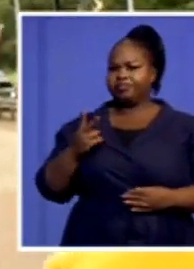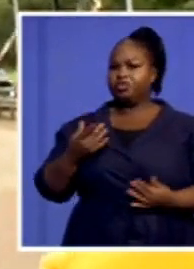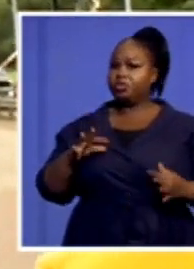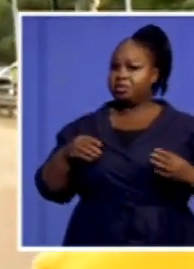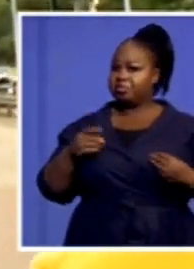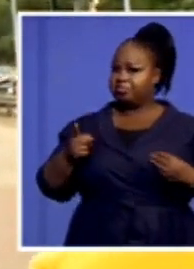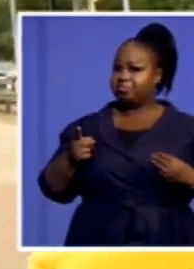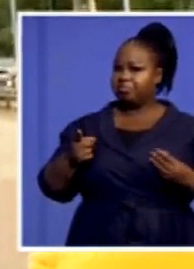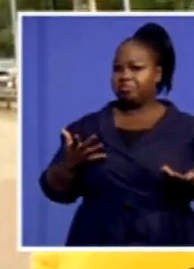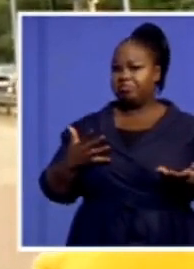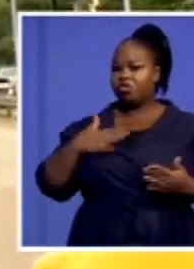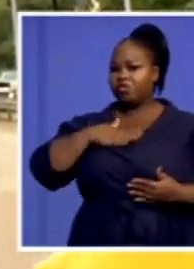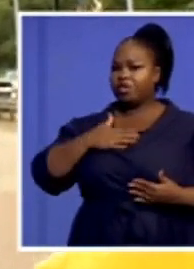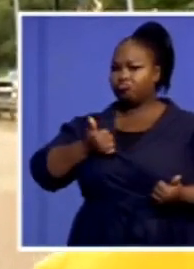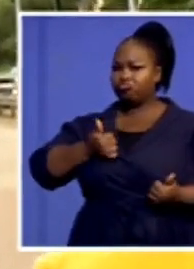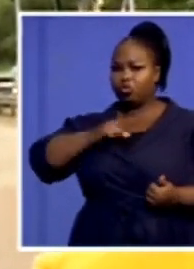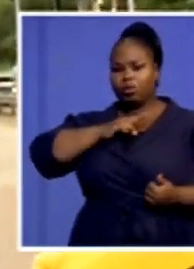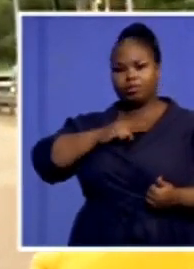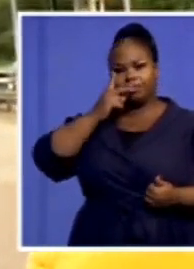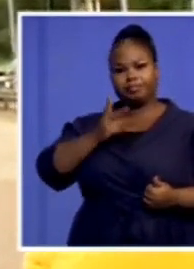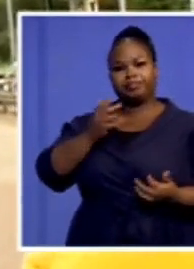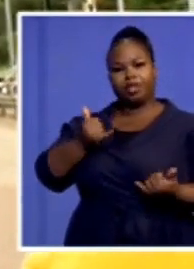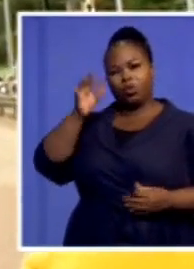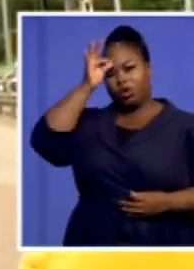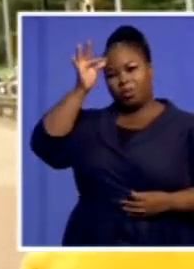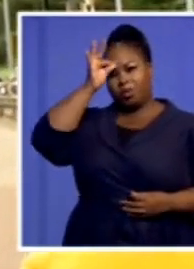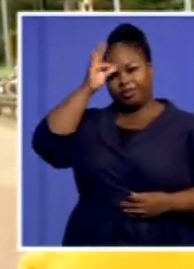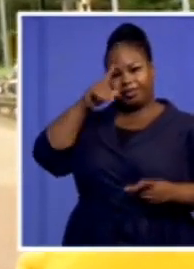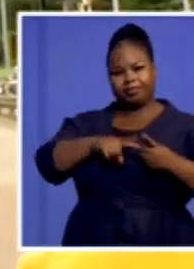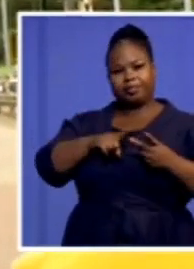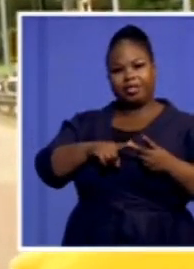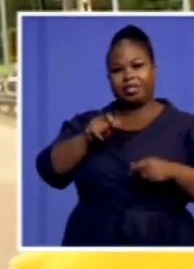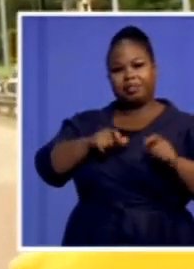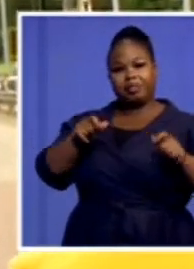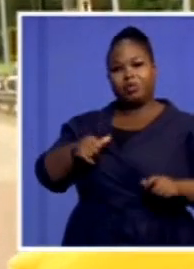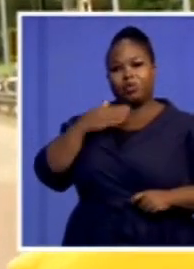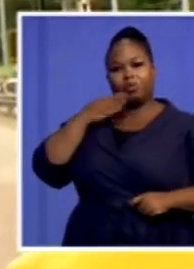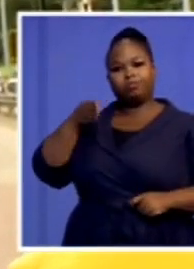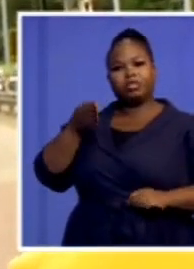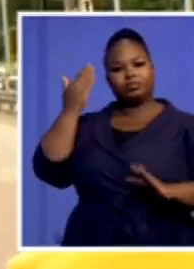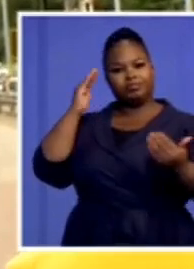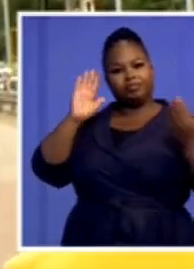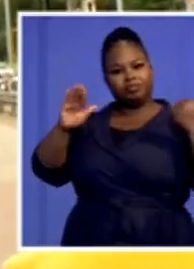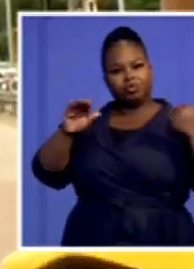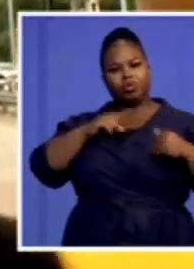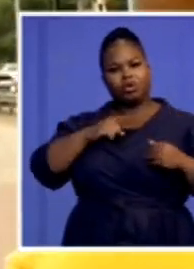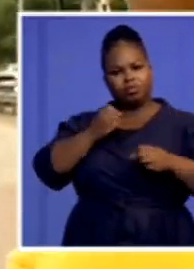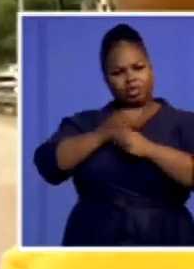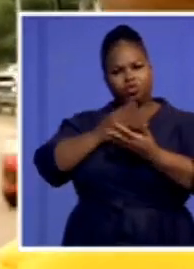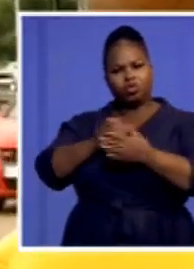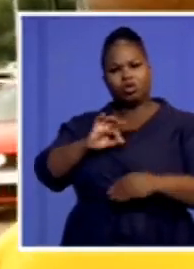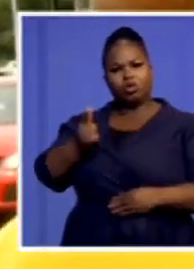gore mapodisi gape le batlhankela ba pharakano ba netefatsa pabalesego ya bakhwetsi gape le badirisi ba mebila